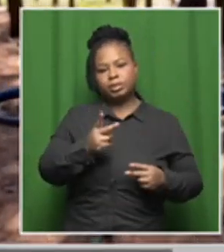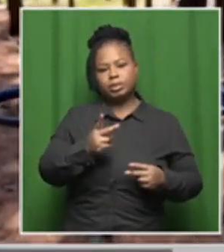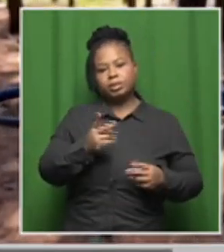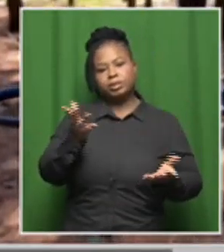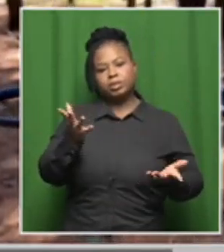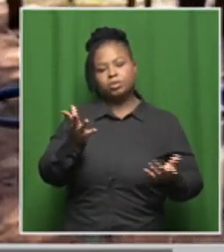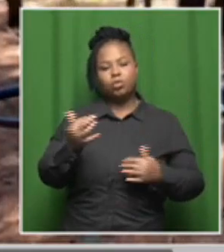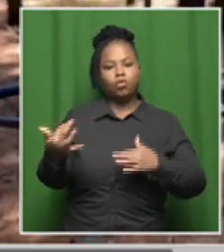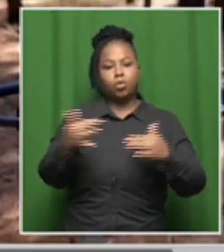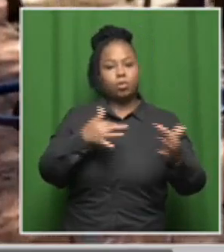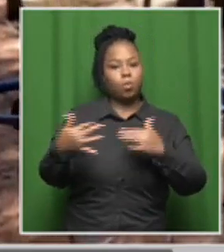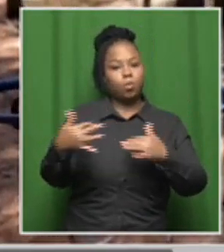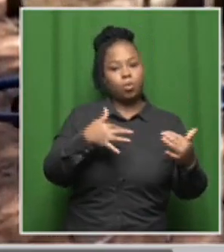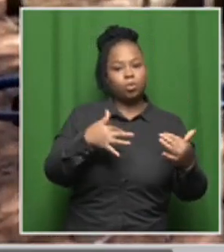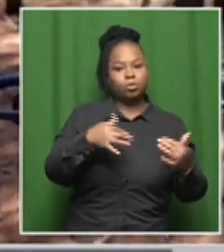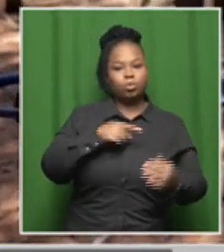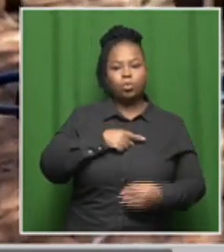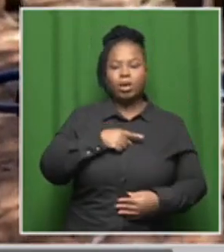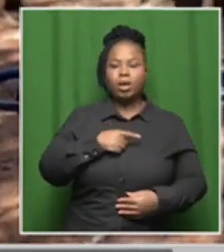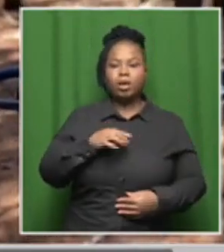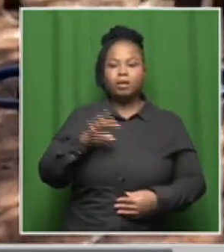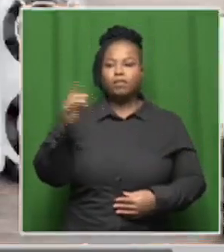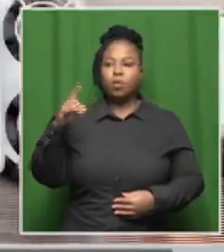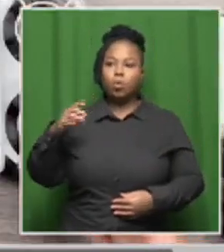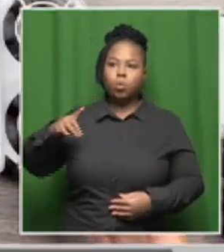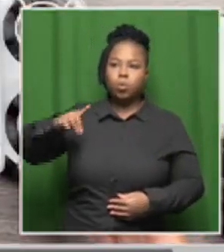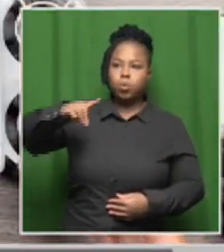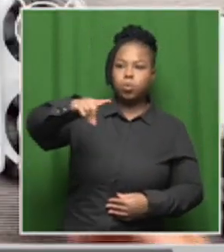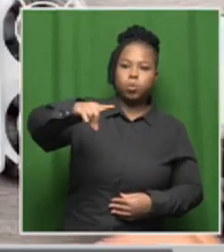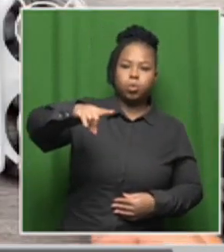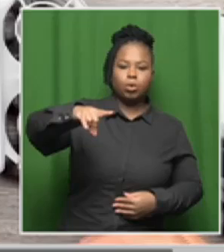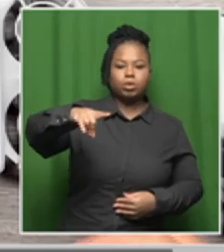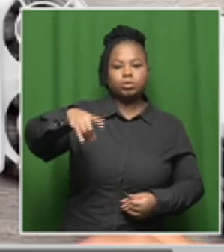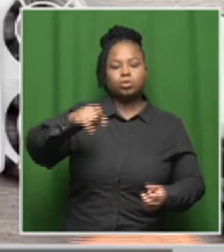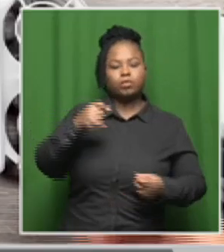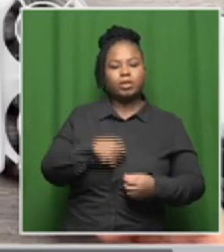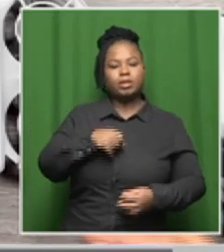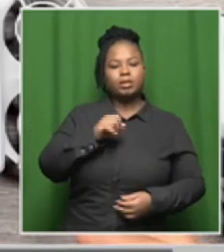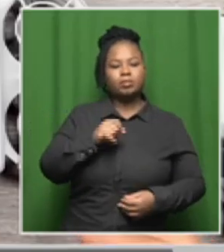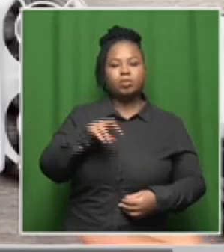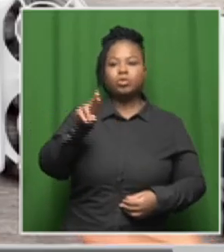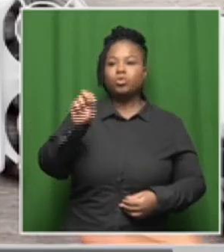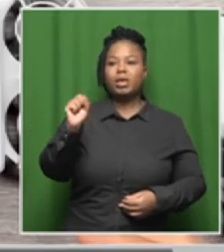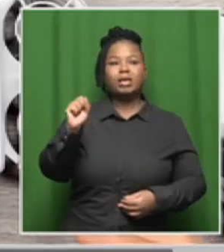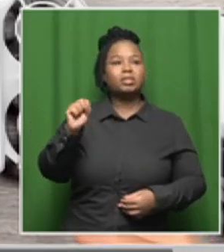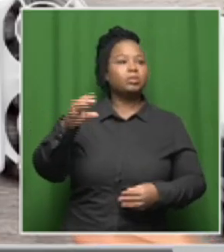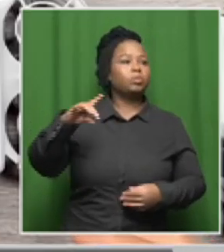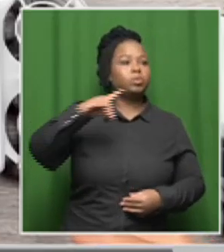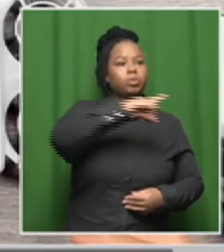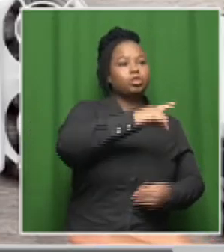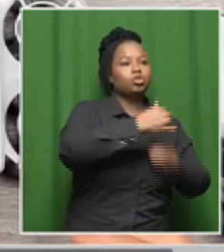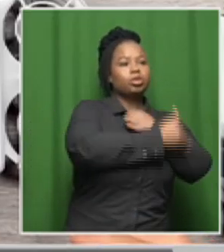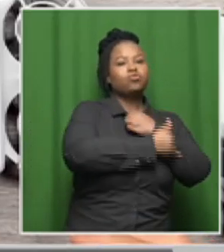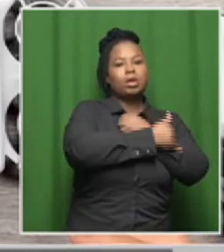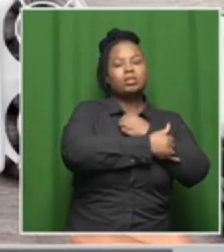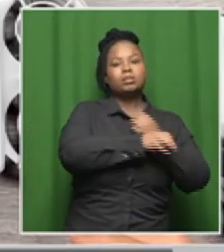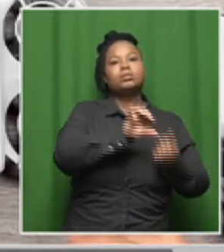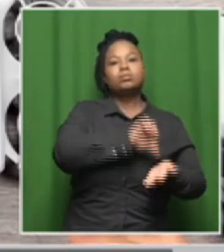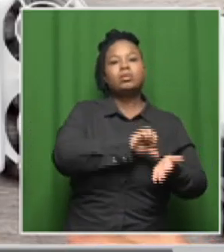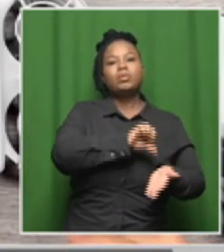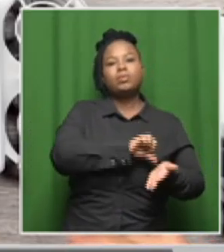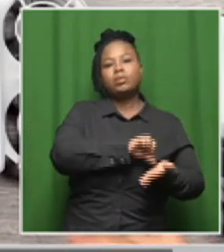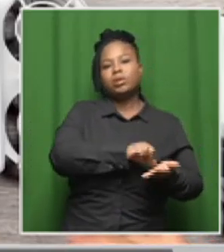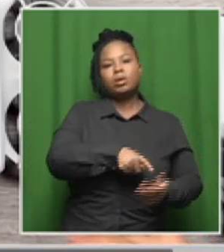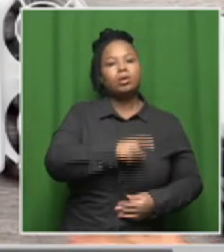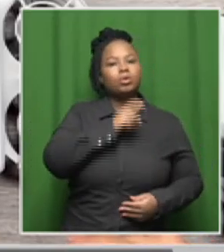in warfare, where they're flown from they're operated out of Nevada in the United States and are busy flying over Iran, for instance. So